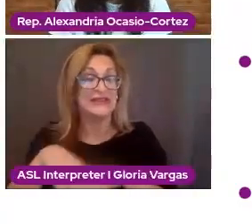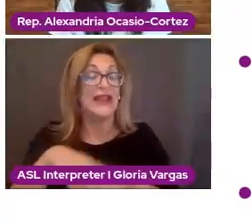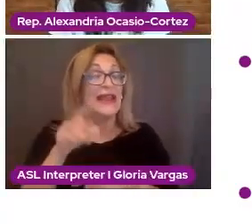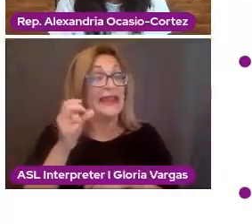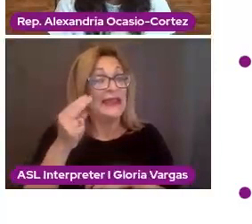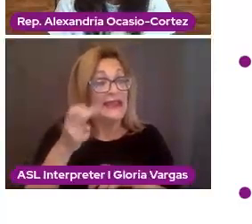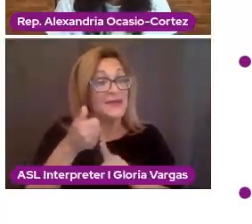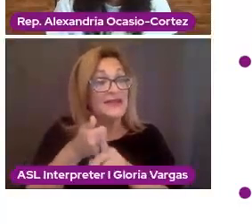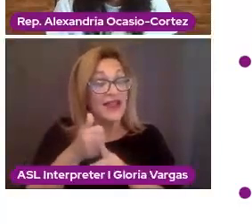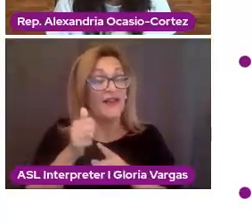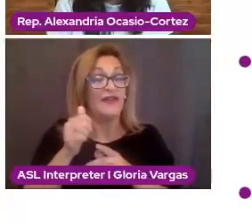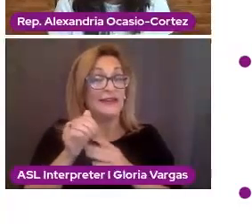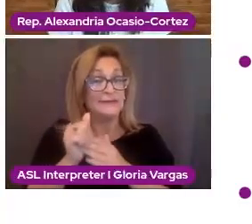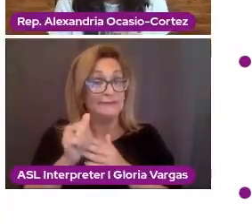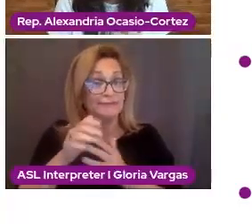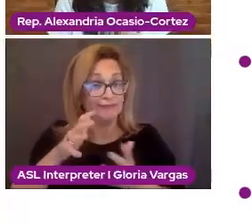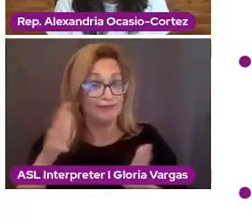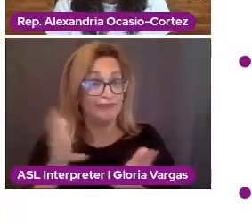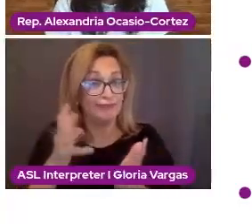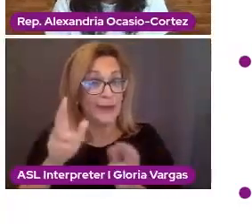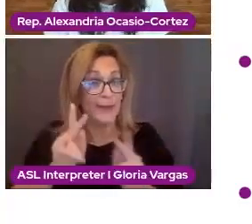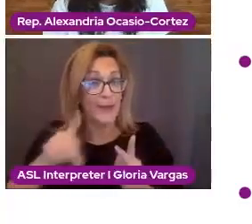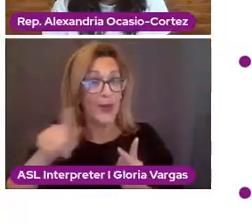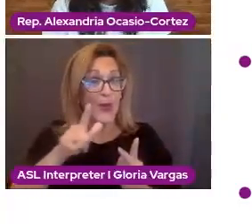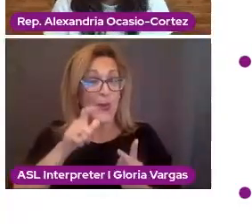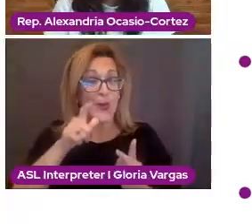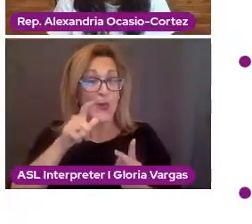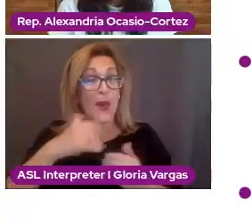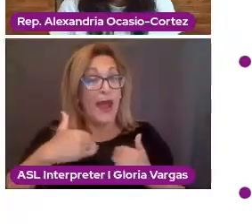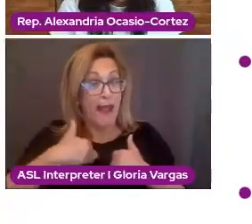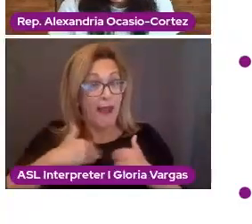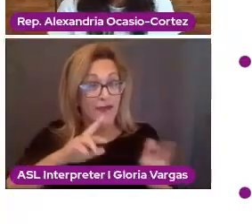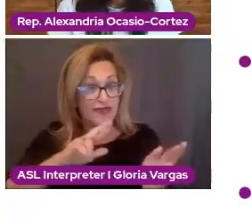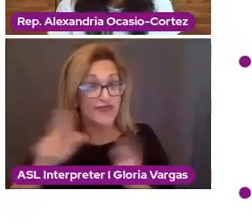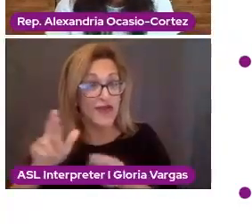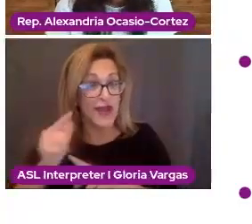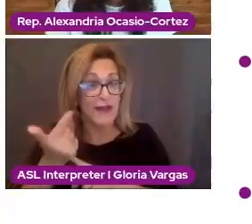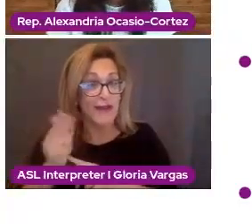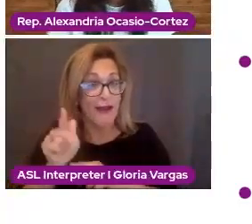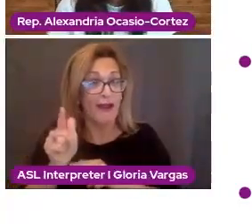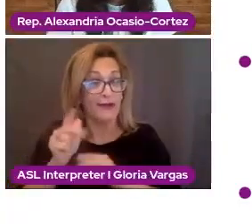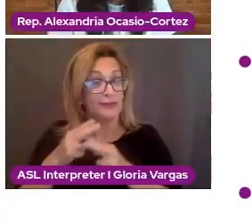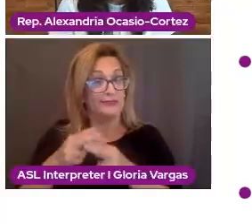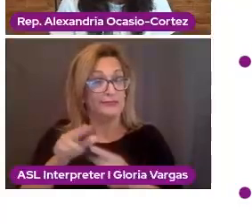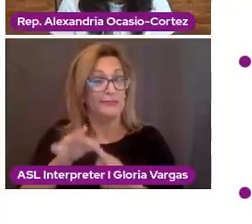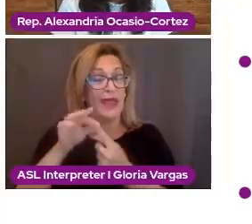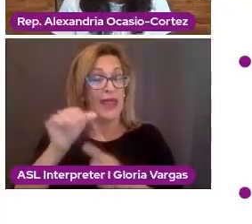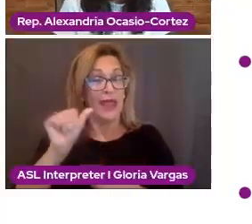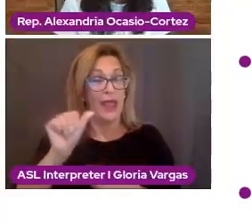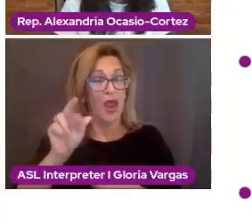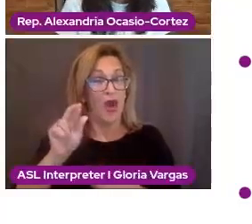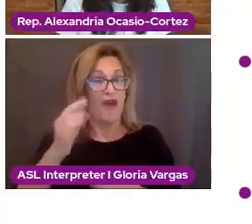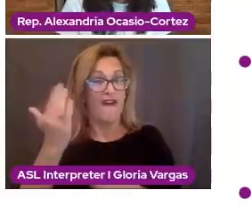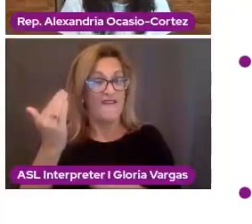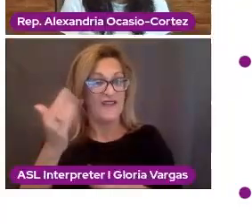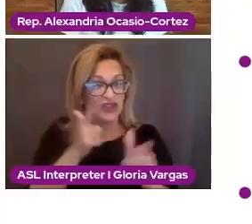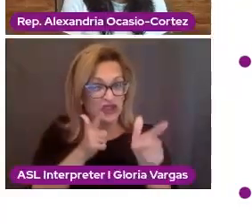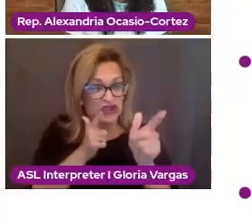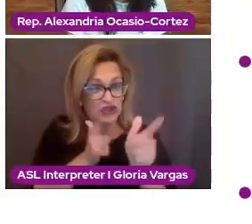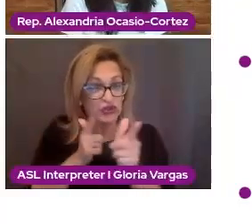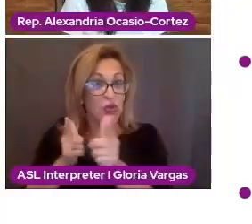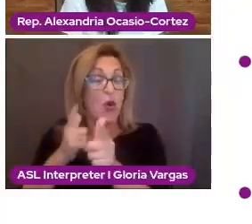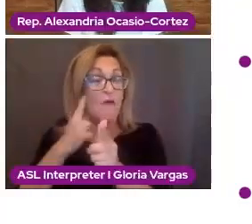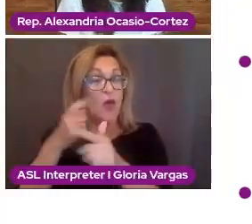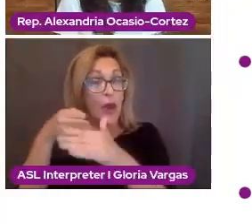that had AR-15s, guns, and other weapons into the rally with him in order